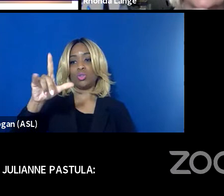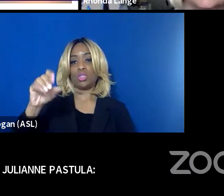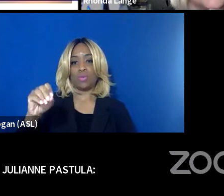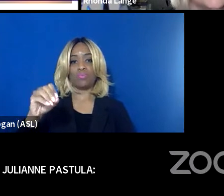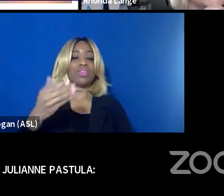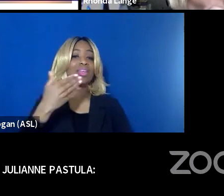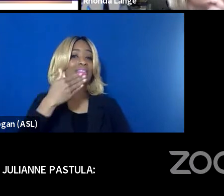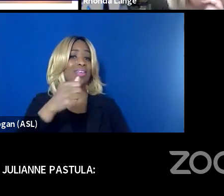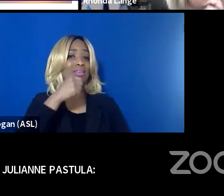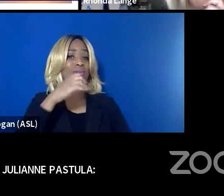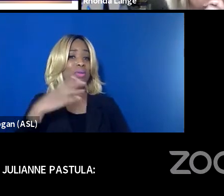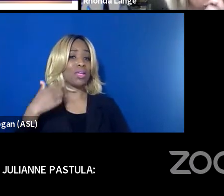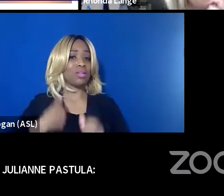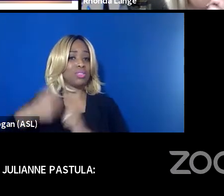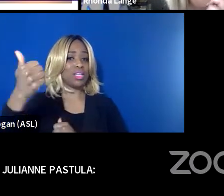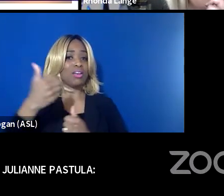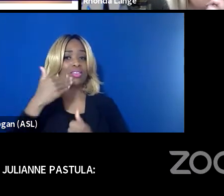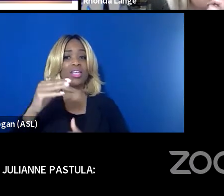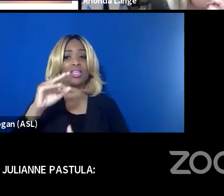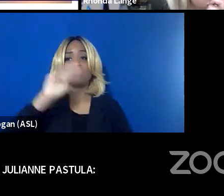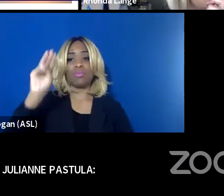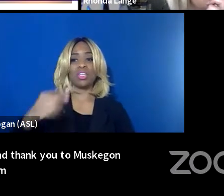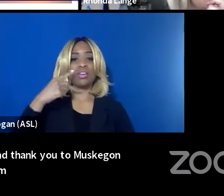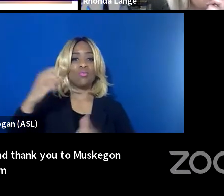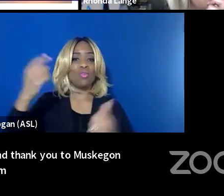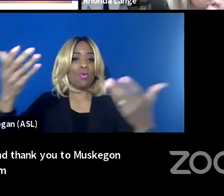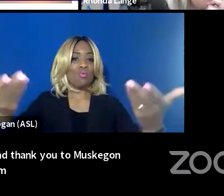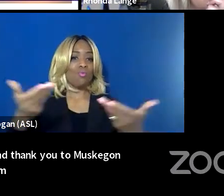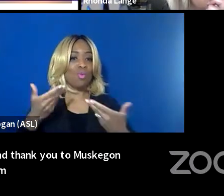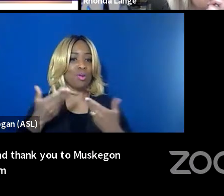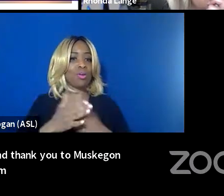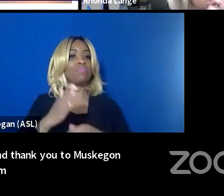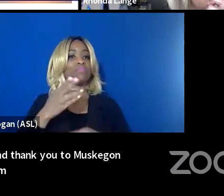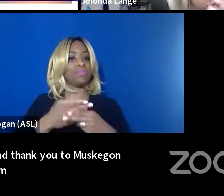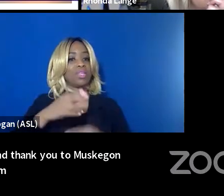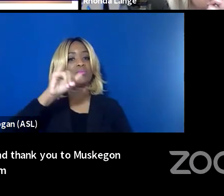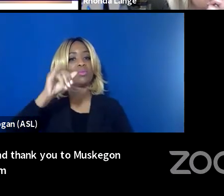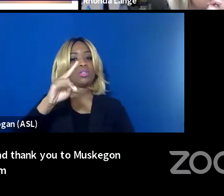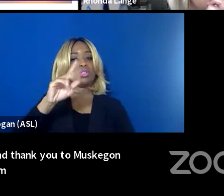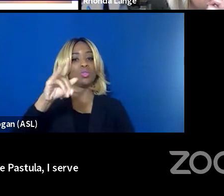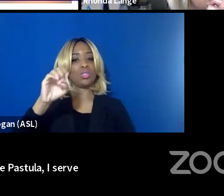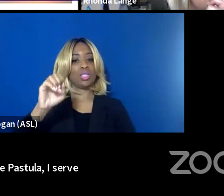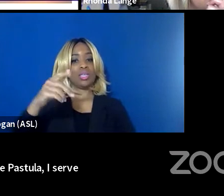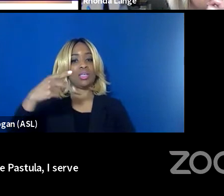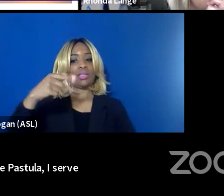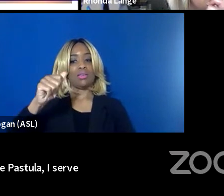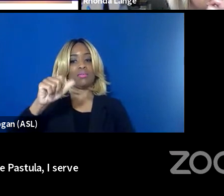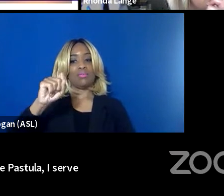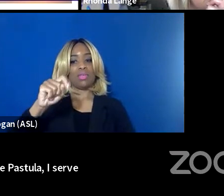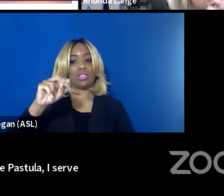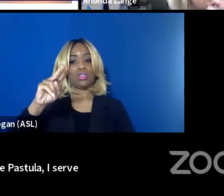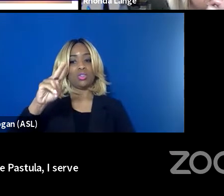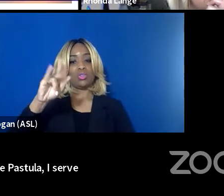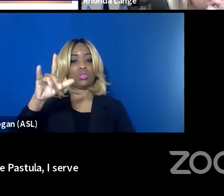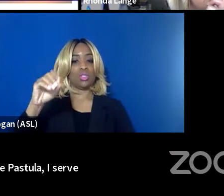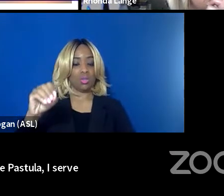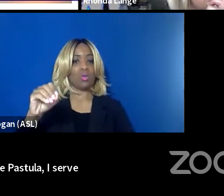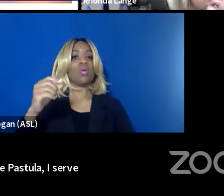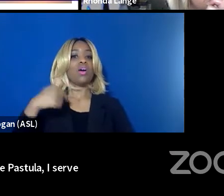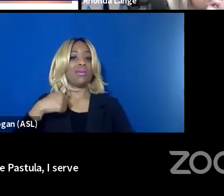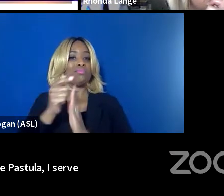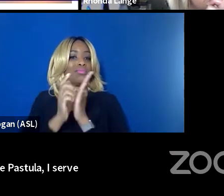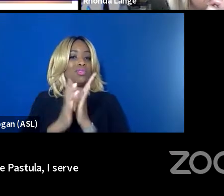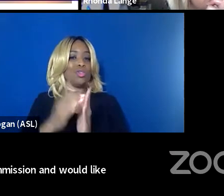the warm welcome. My name is Julianne Pastula. I serve as the general counsel to the commission and would like to cover the public